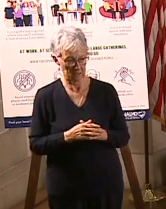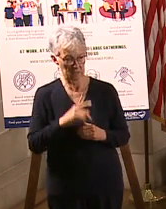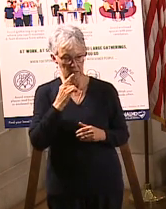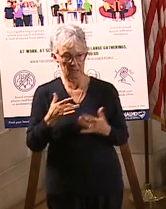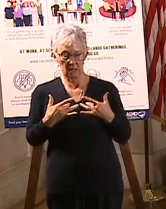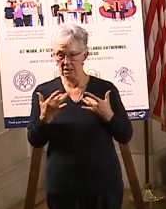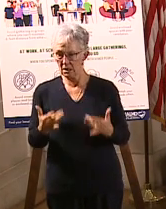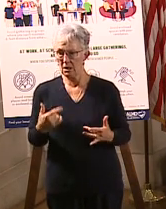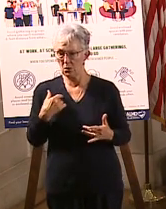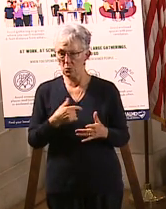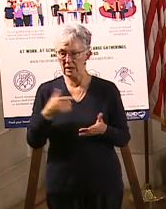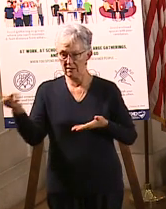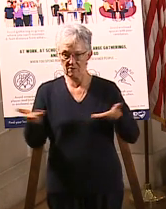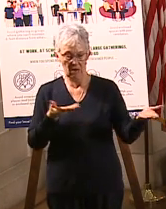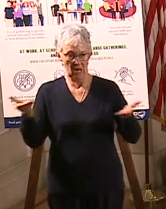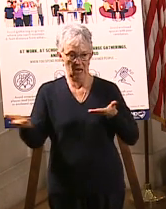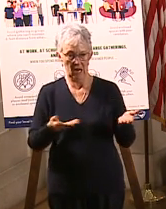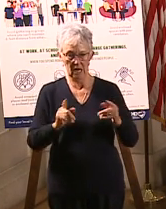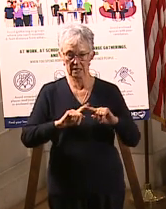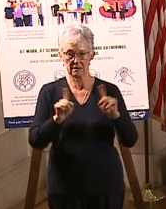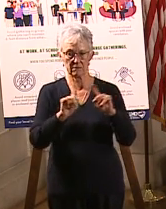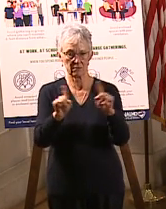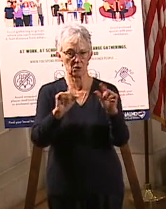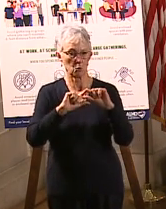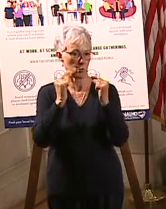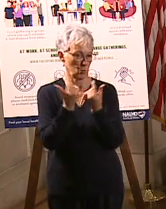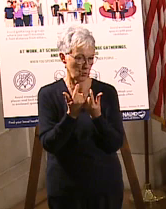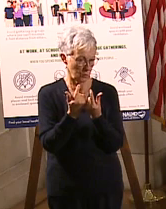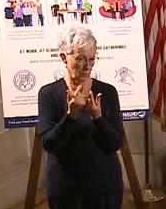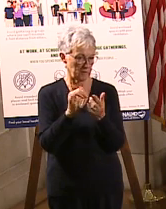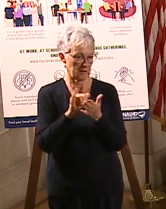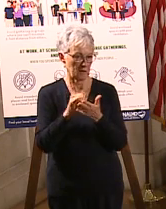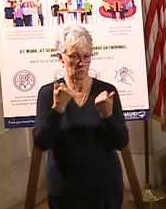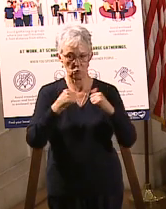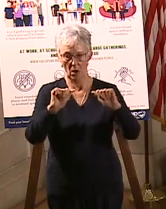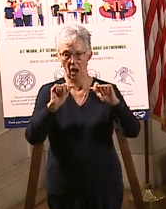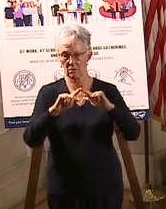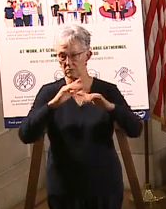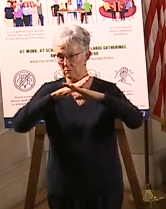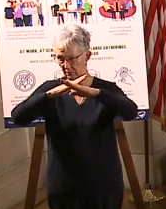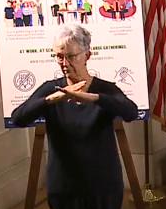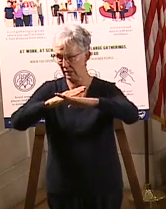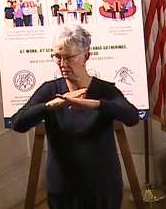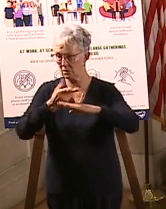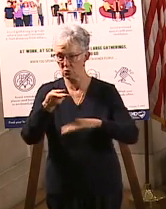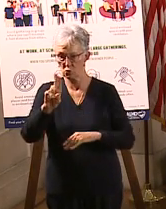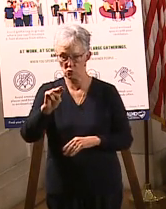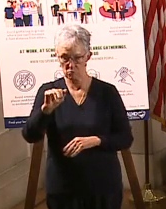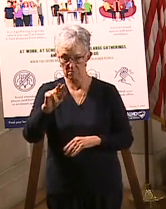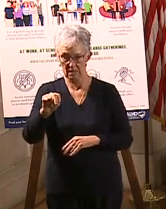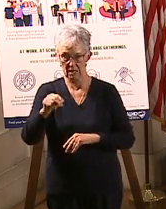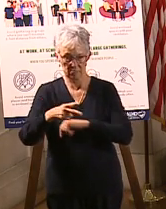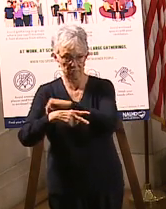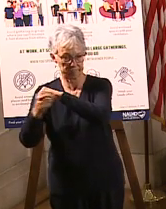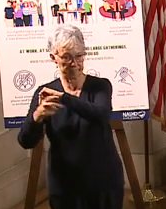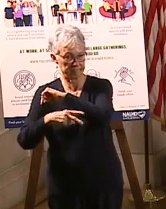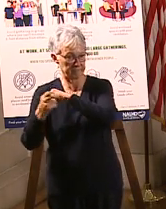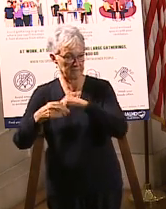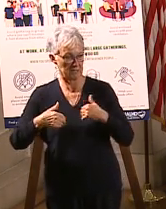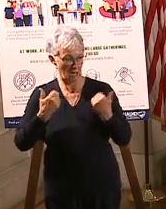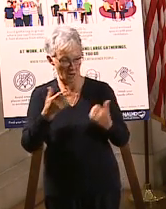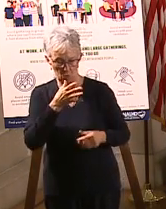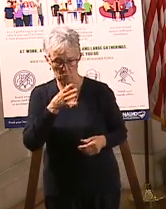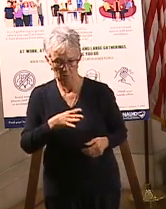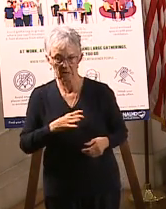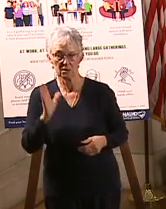of the different groups who are combating human trafficking. That's not going to be possible, obviously, with the pandemic. So we've got some folks that are here. We'll have some folks